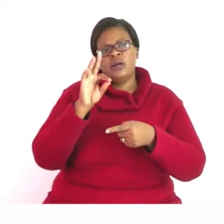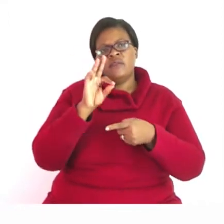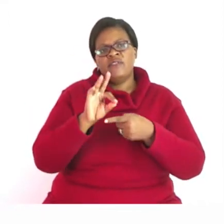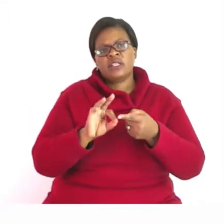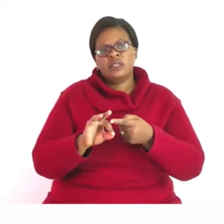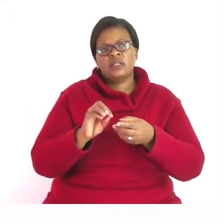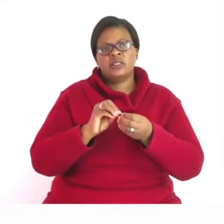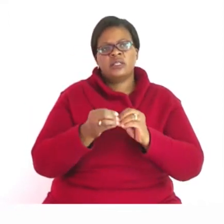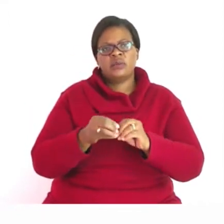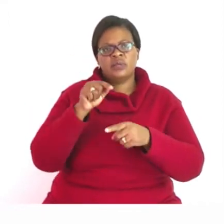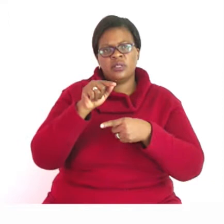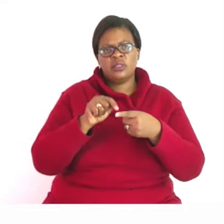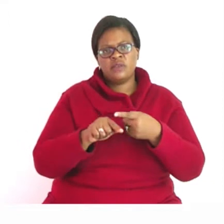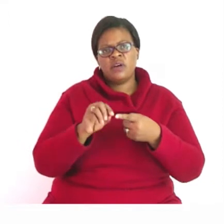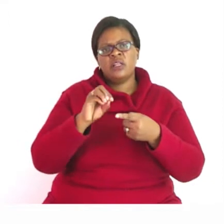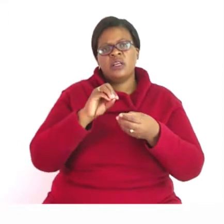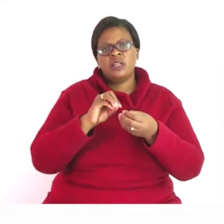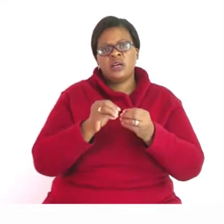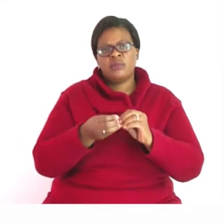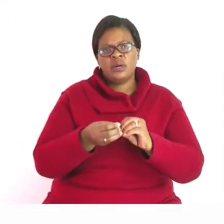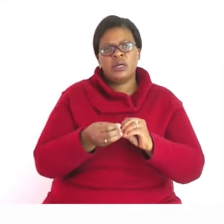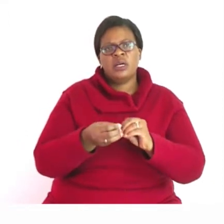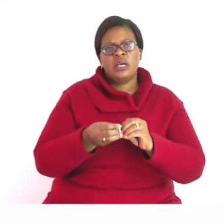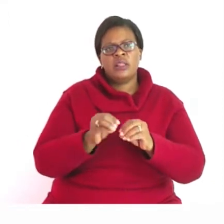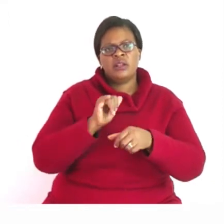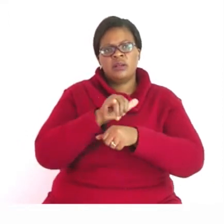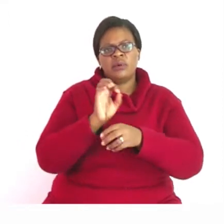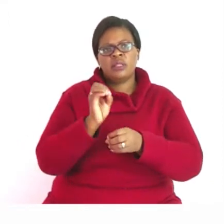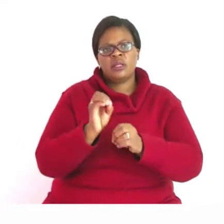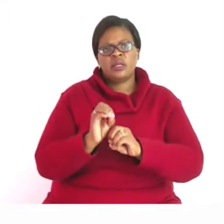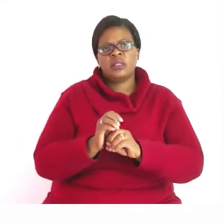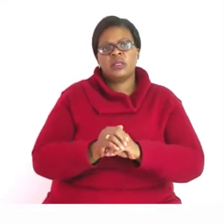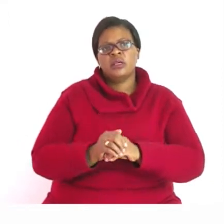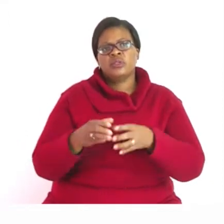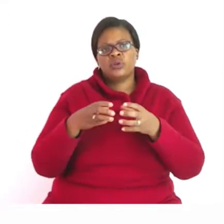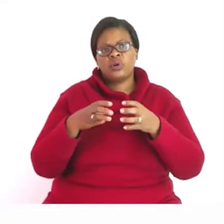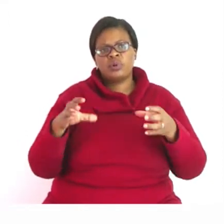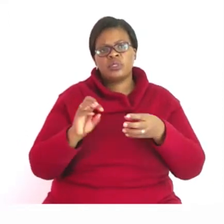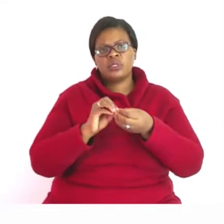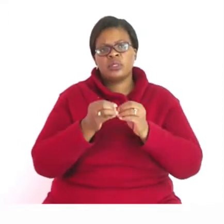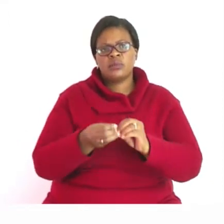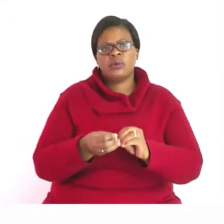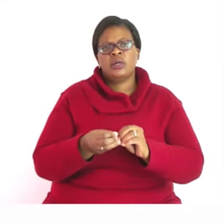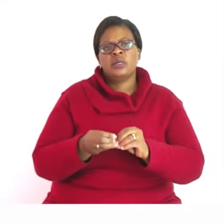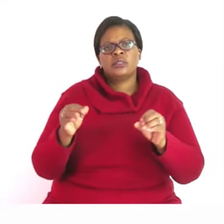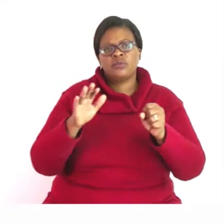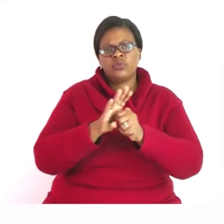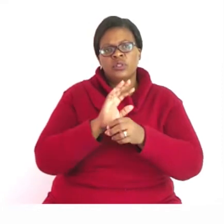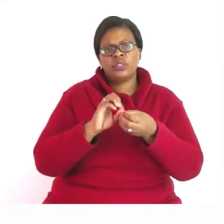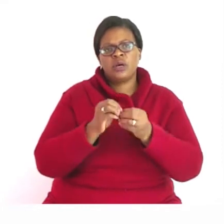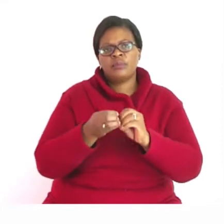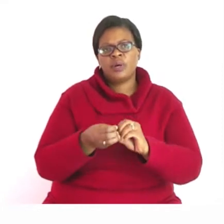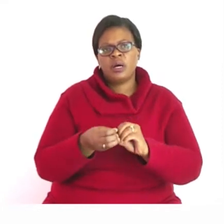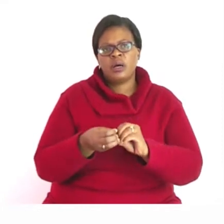number that has more than two factors. A prime number is a whole number that has only two factors,